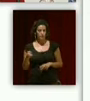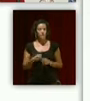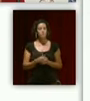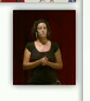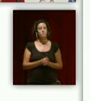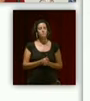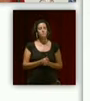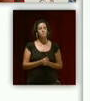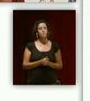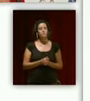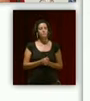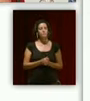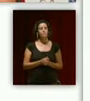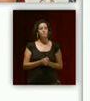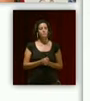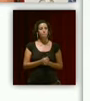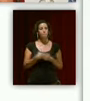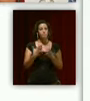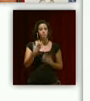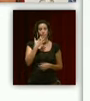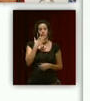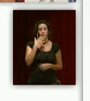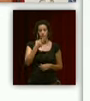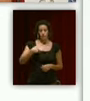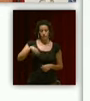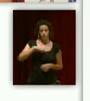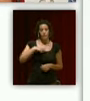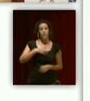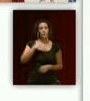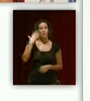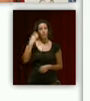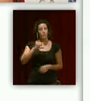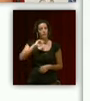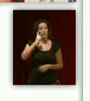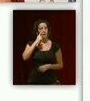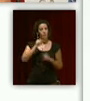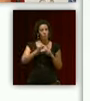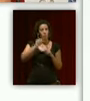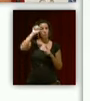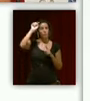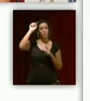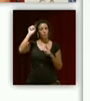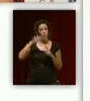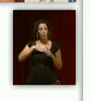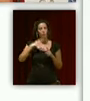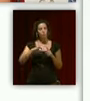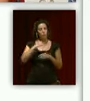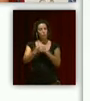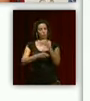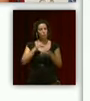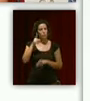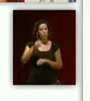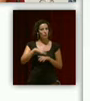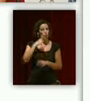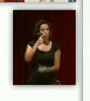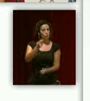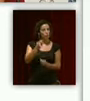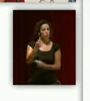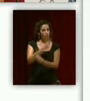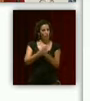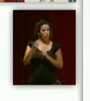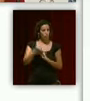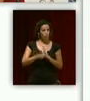300 milliseconds after the stimuli. This is what it's named after, P300. So if we detect that